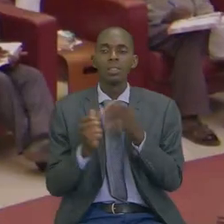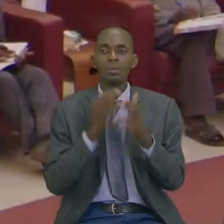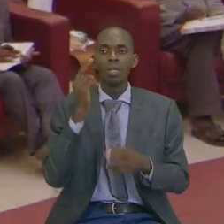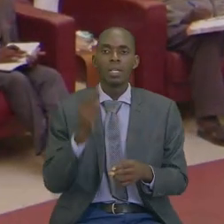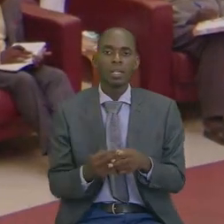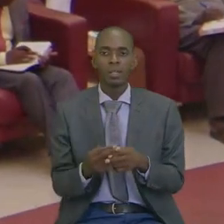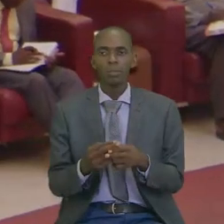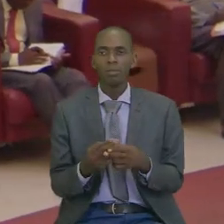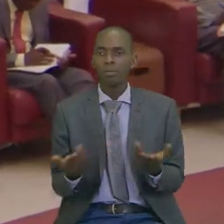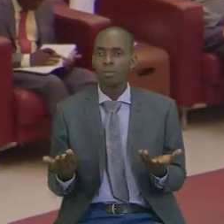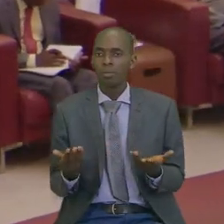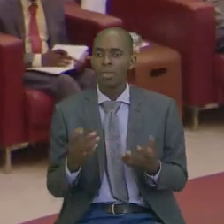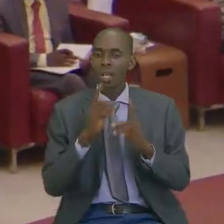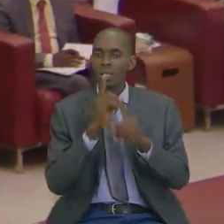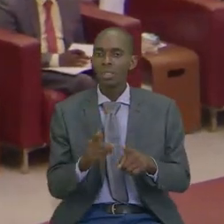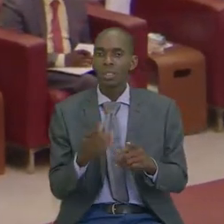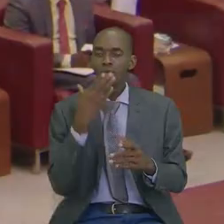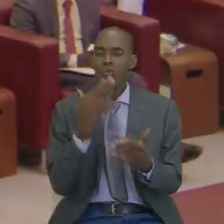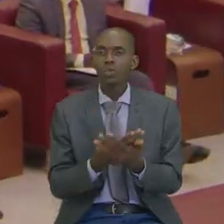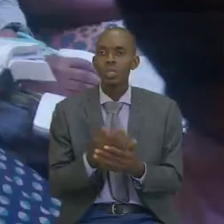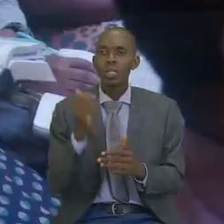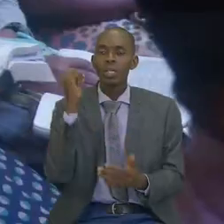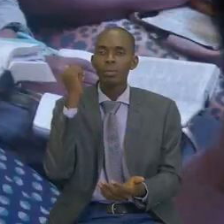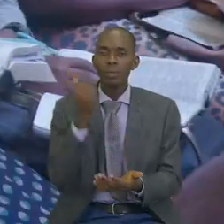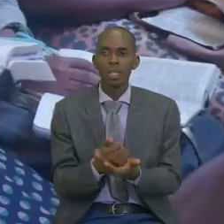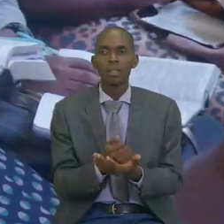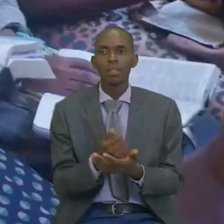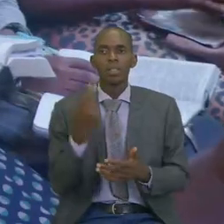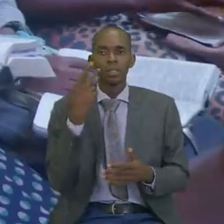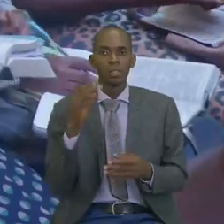name. I need a good amen. Look at